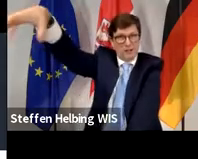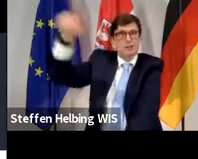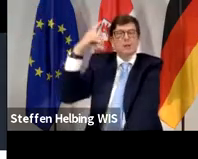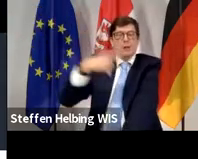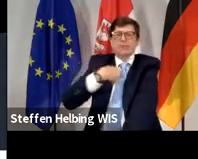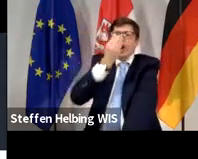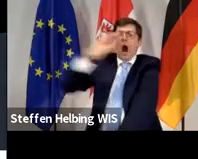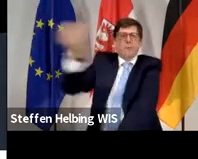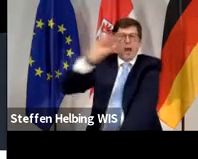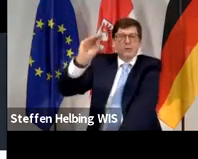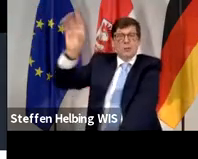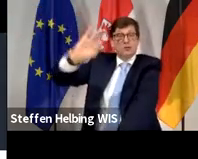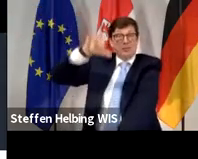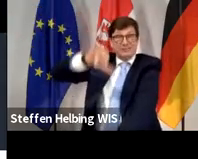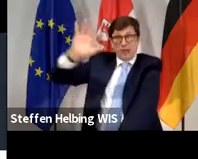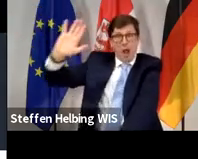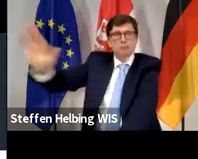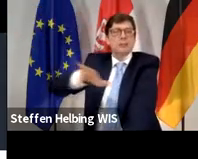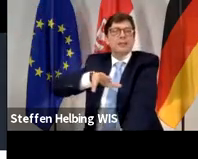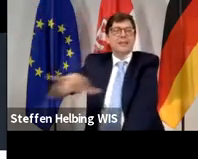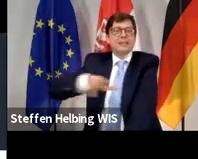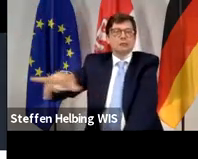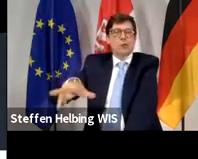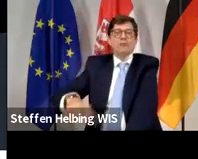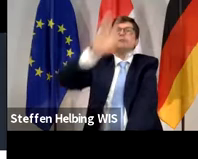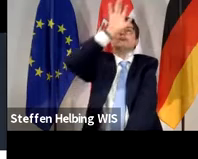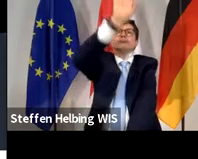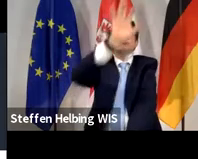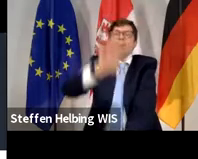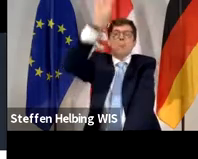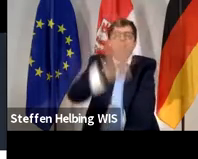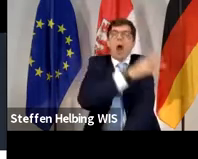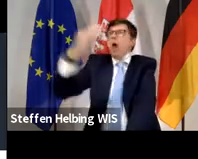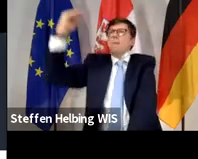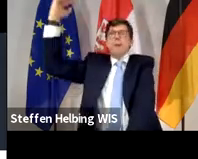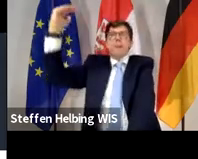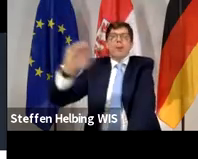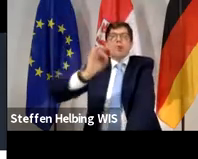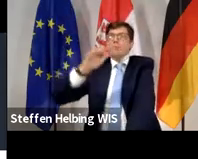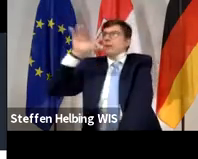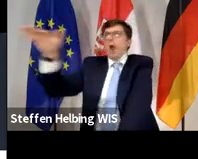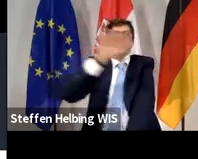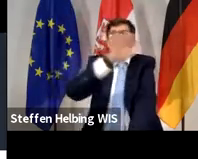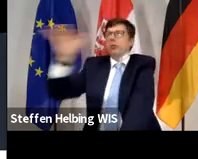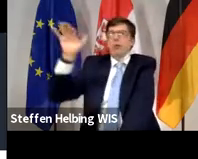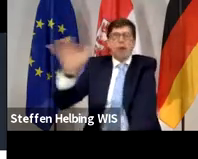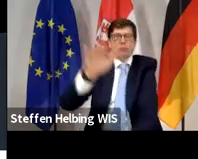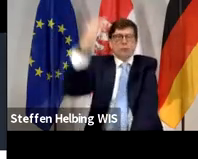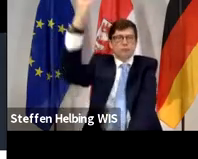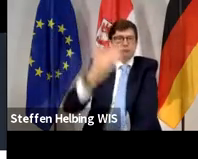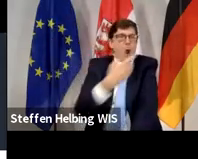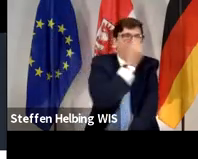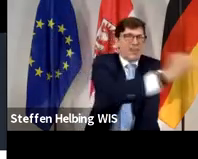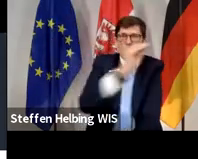So we have the interpreter station where the people are like, they put all